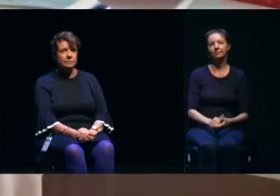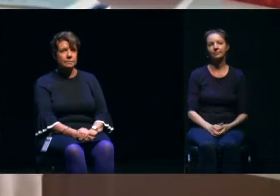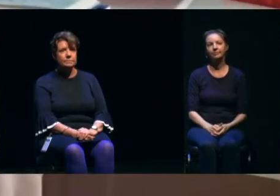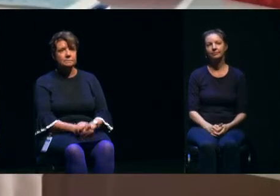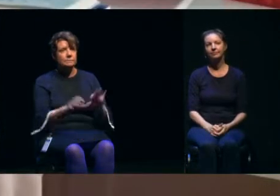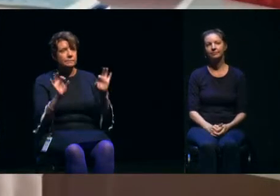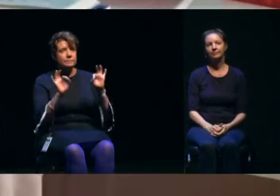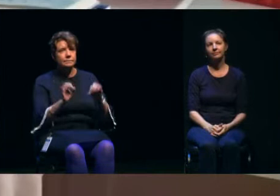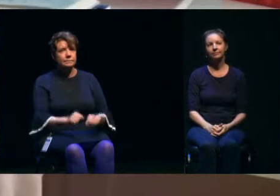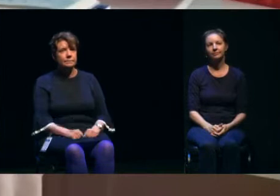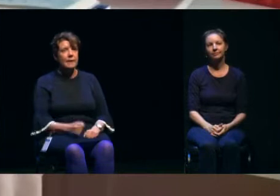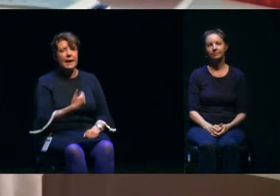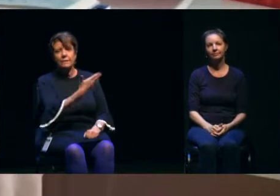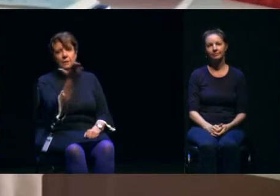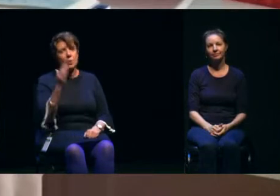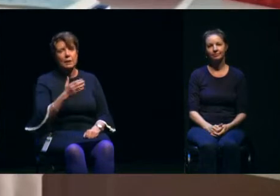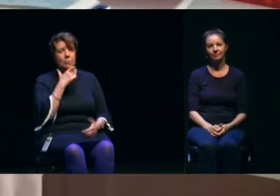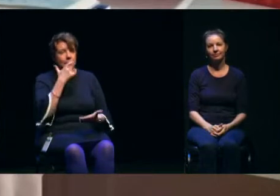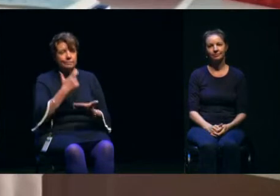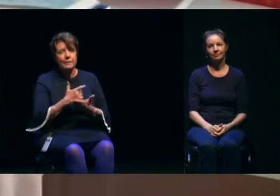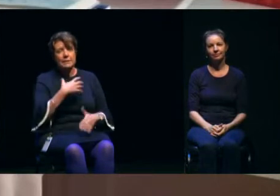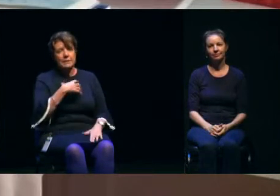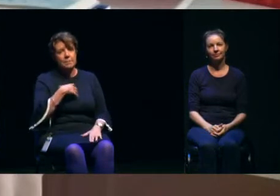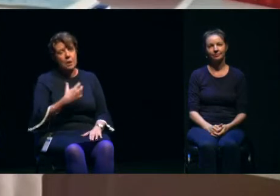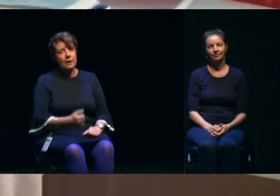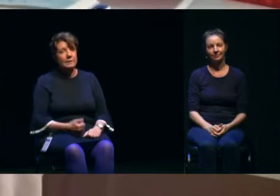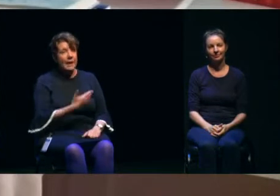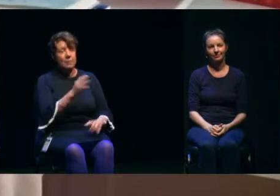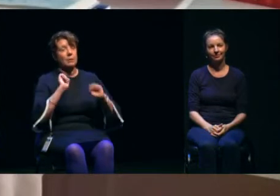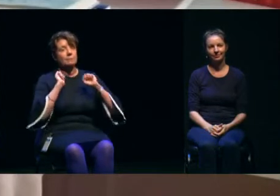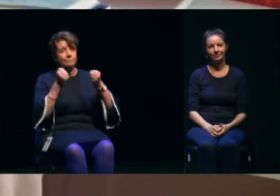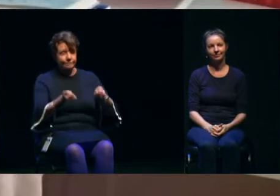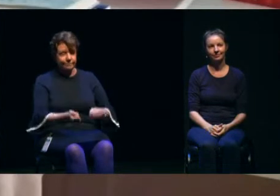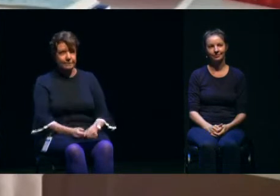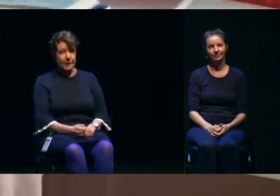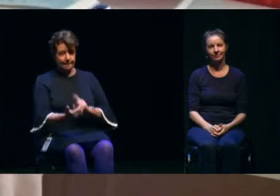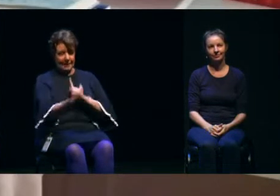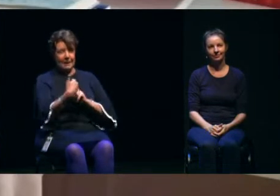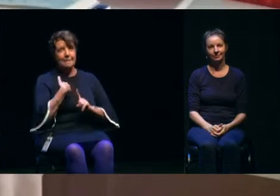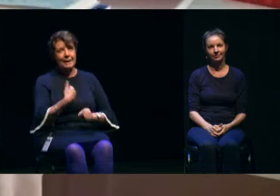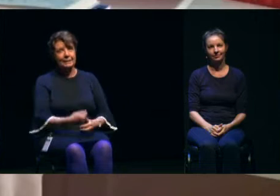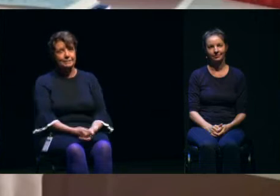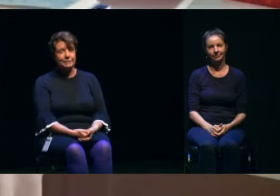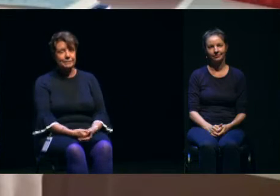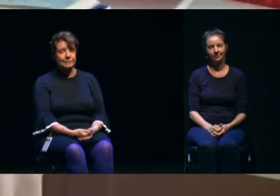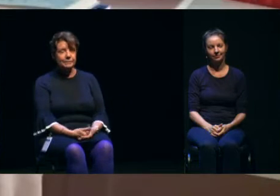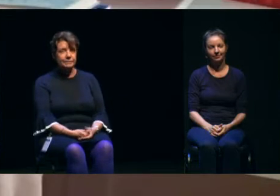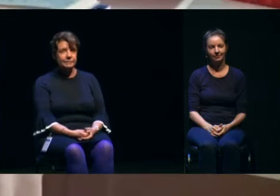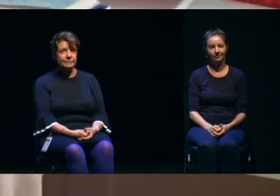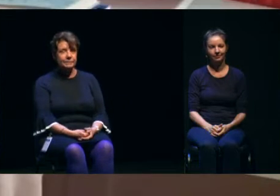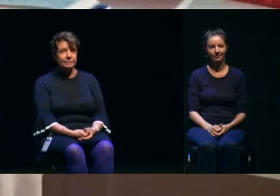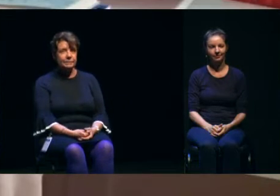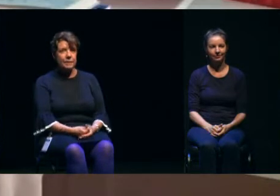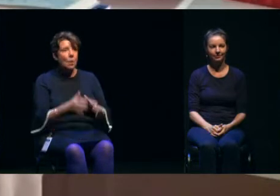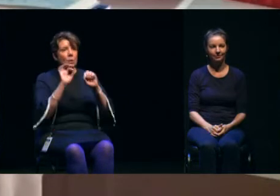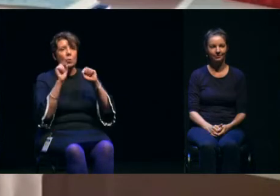No. Everybody was surprised. It took everybody by surprise, especially me. And I wasn't aware